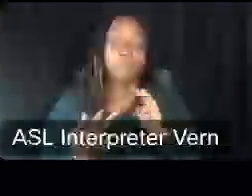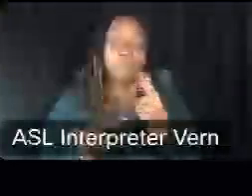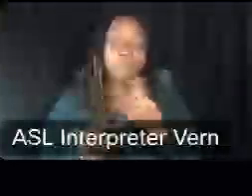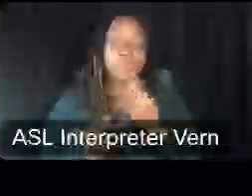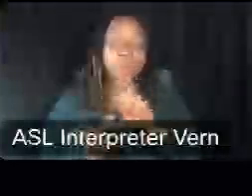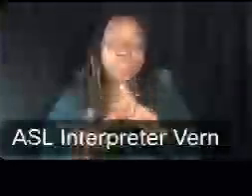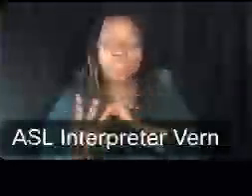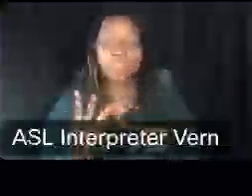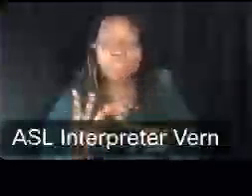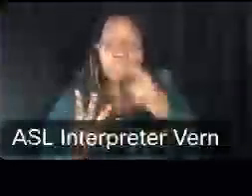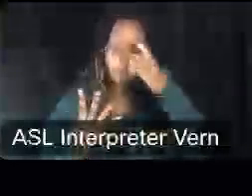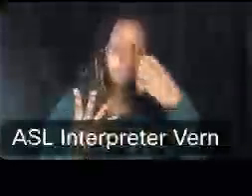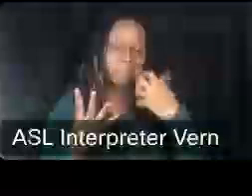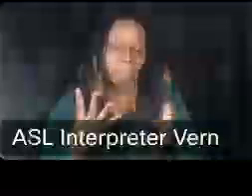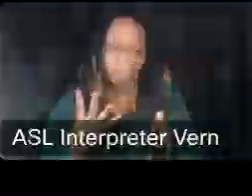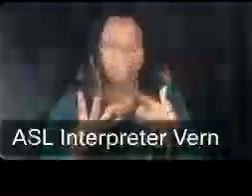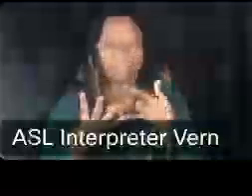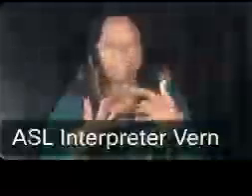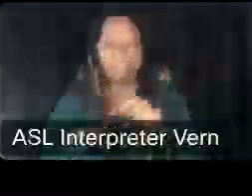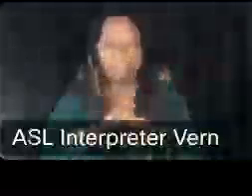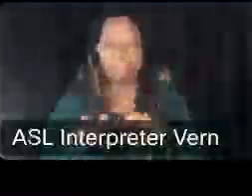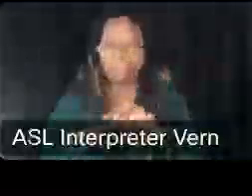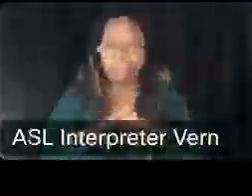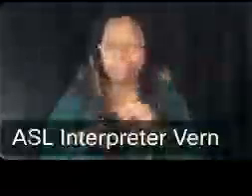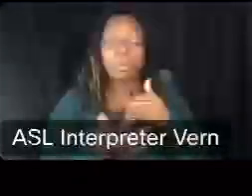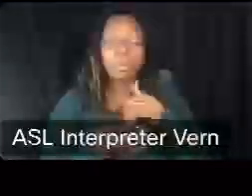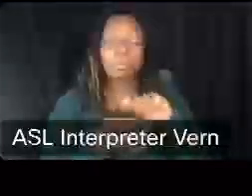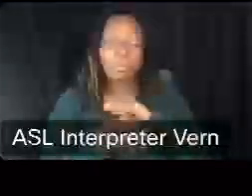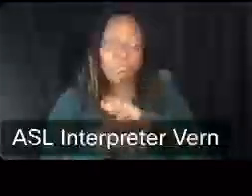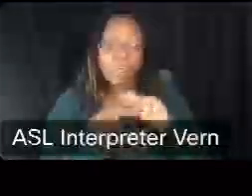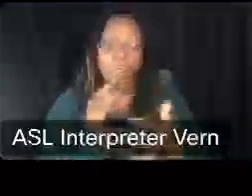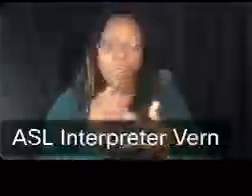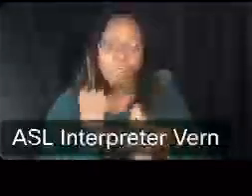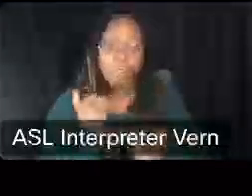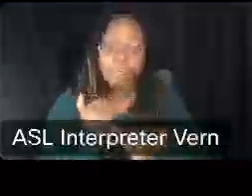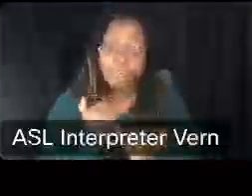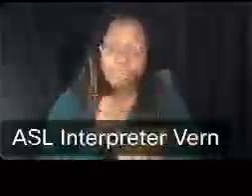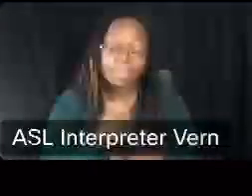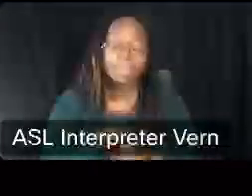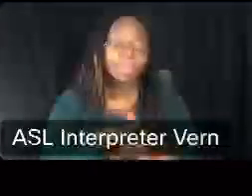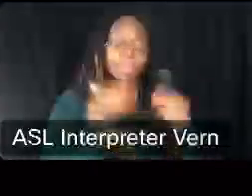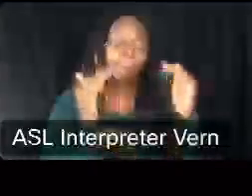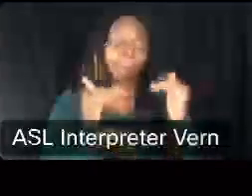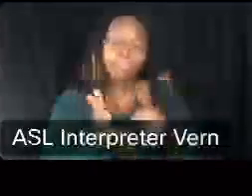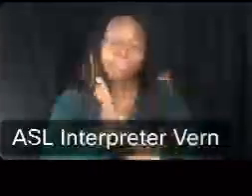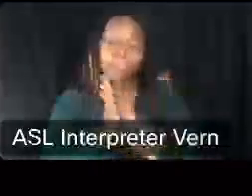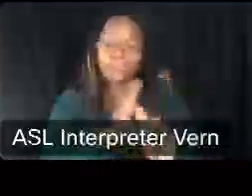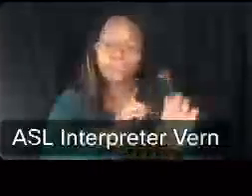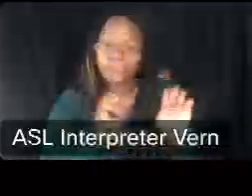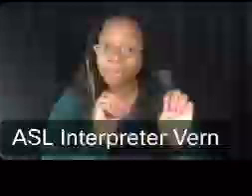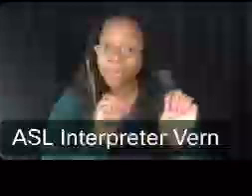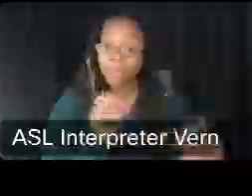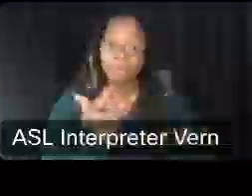have 4 focus areas that include training and technical assistance, research and evaluation, policy development